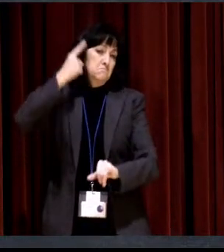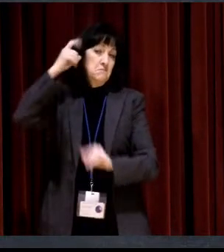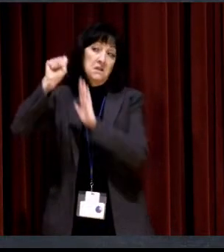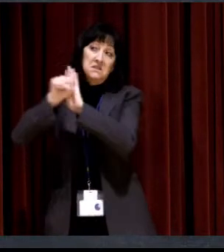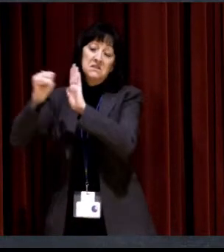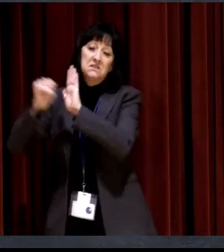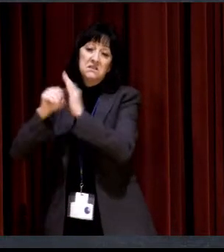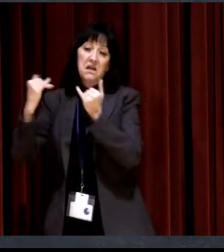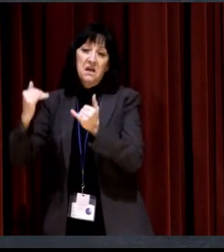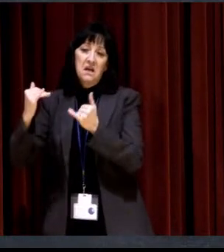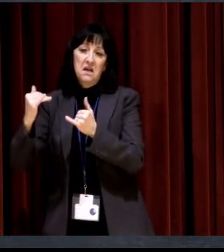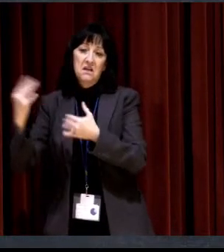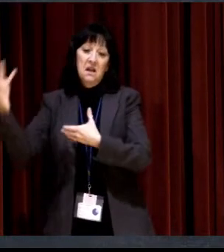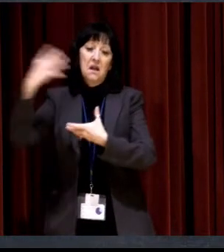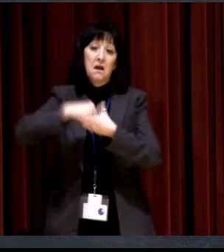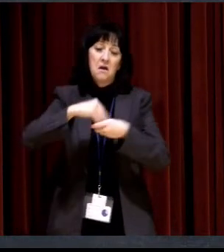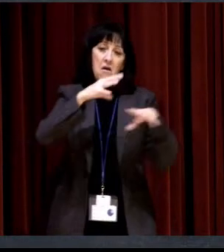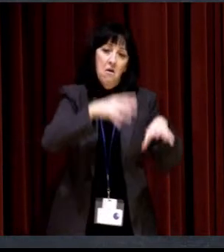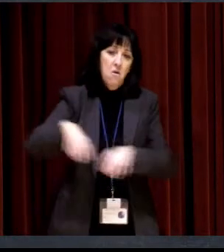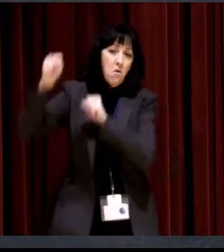that. That's not what this is.